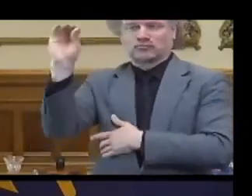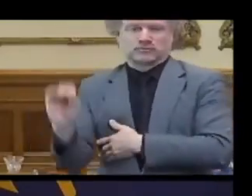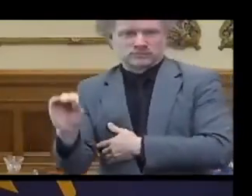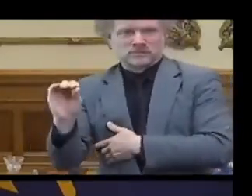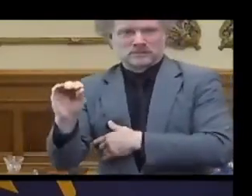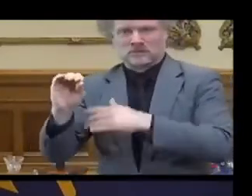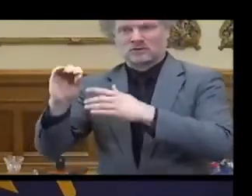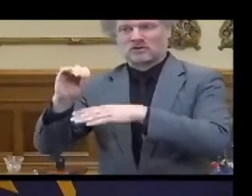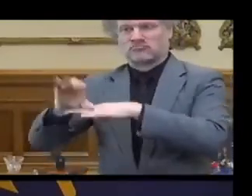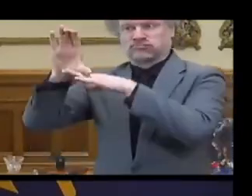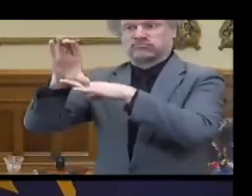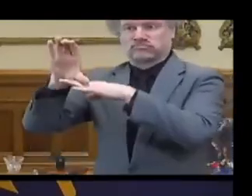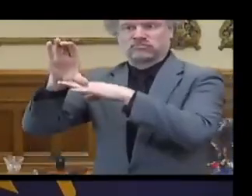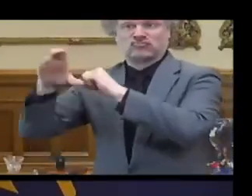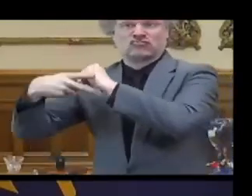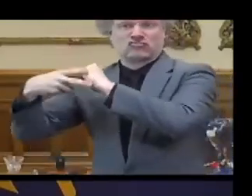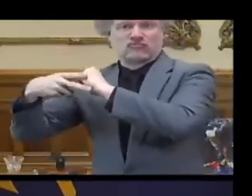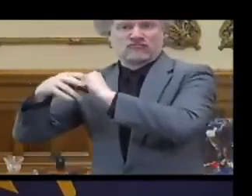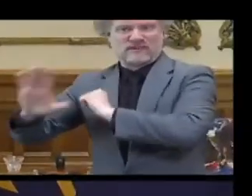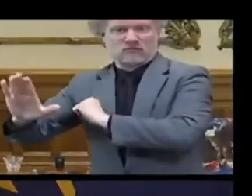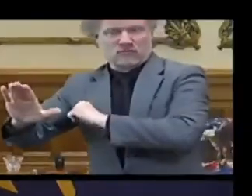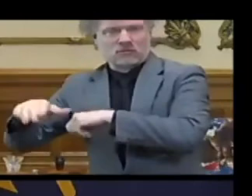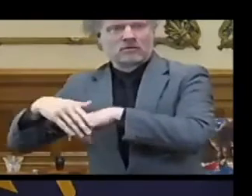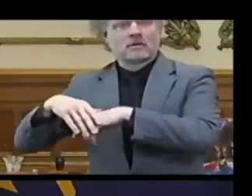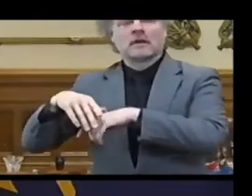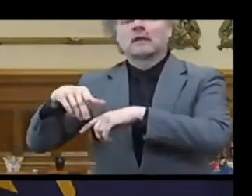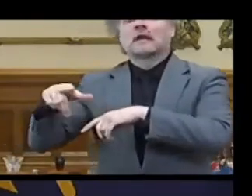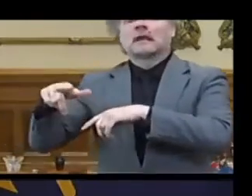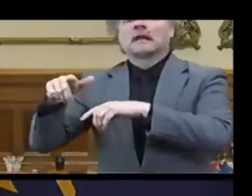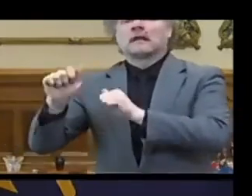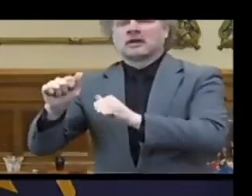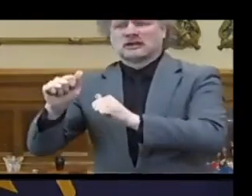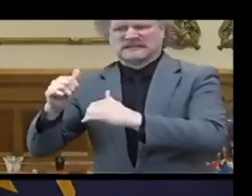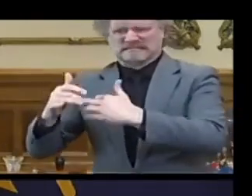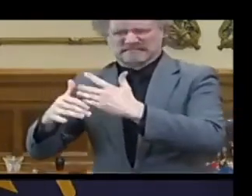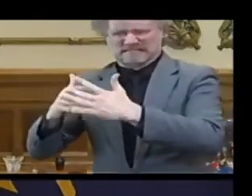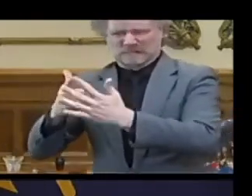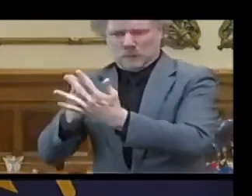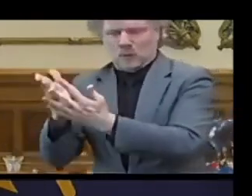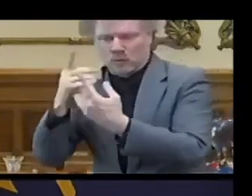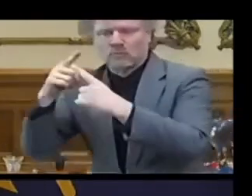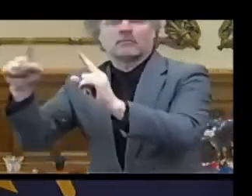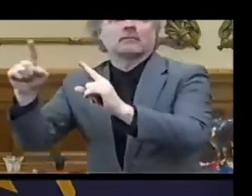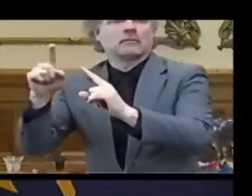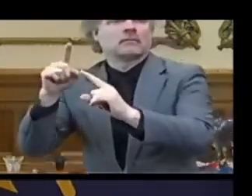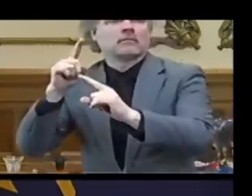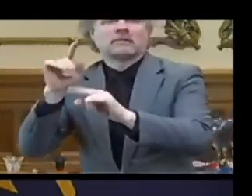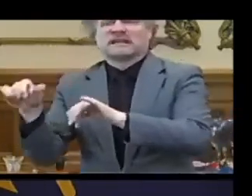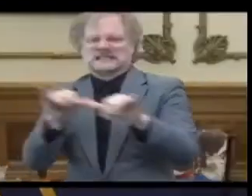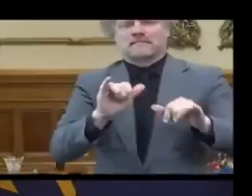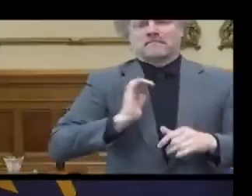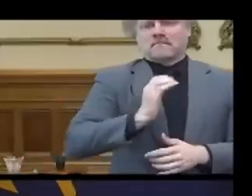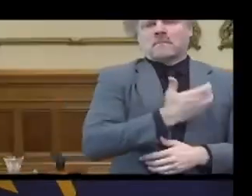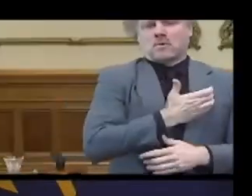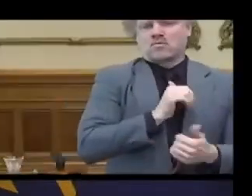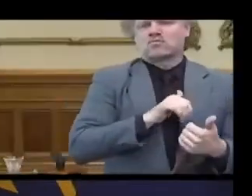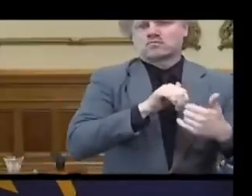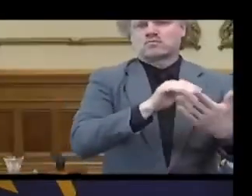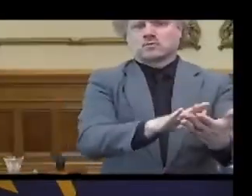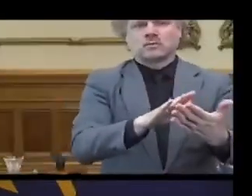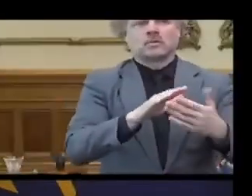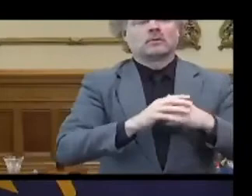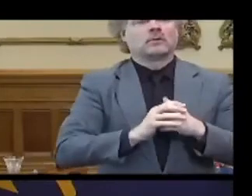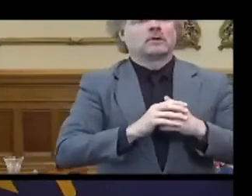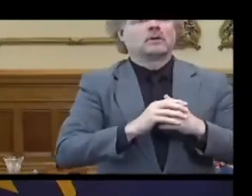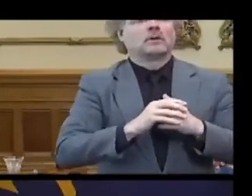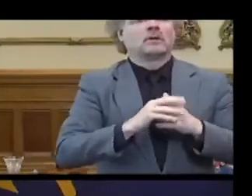2.9% surplus or reserves, and how he was able to get to the other side as well, just like the same approach that we're taking. But it